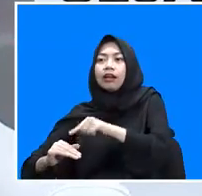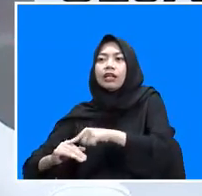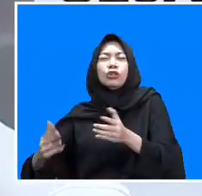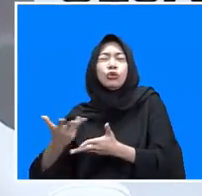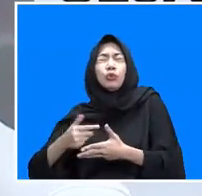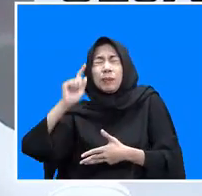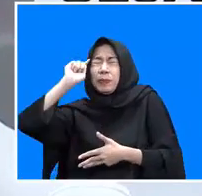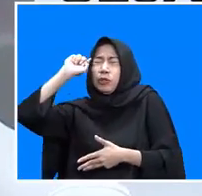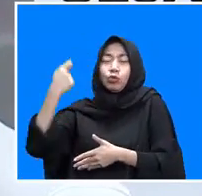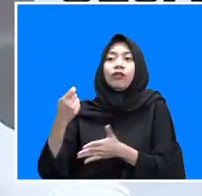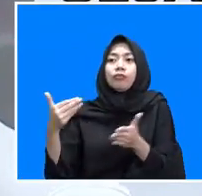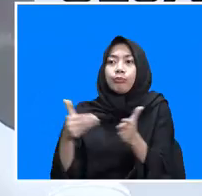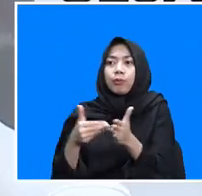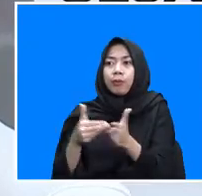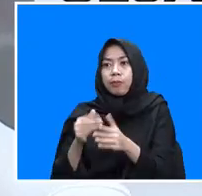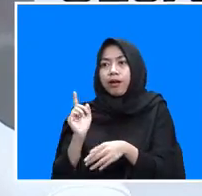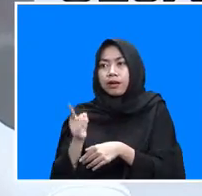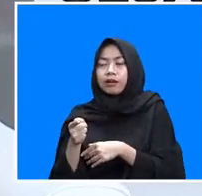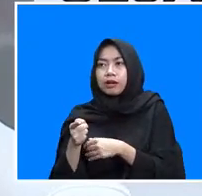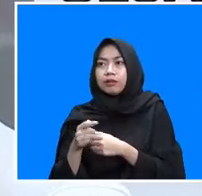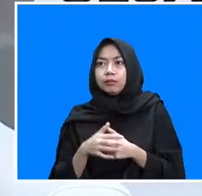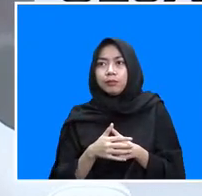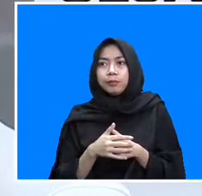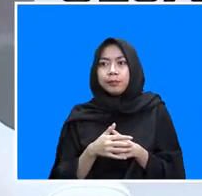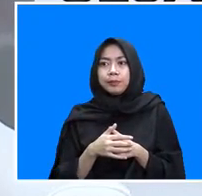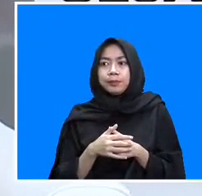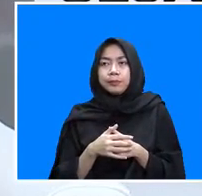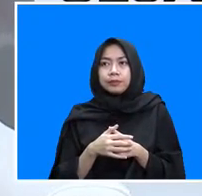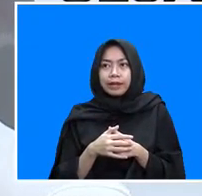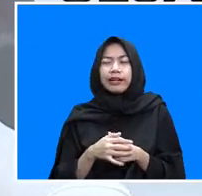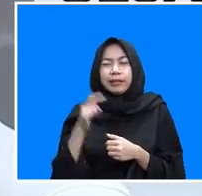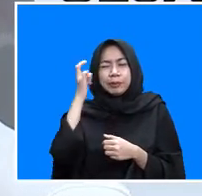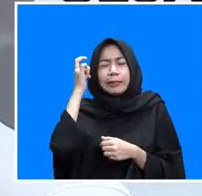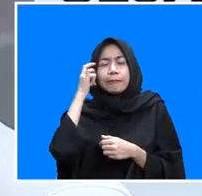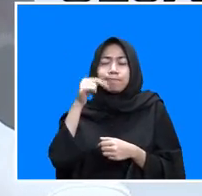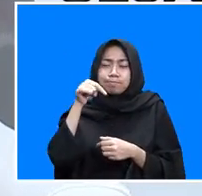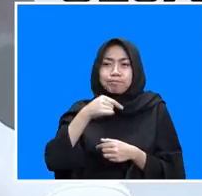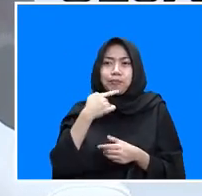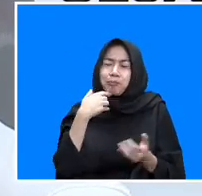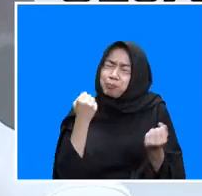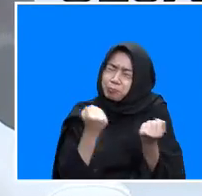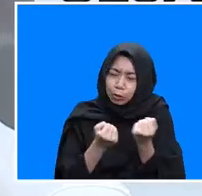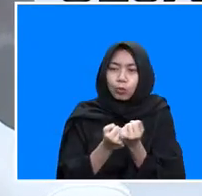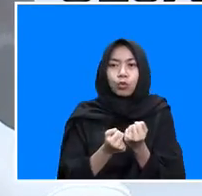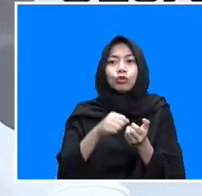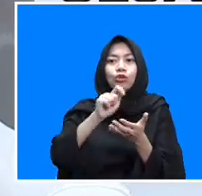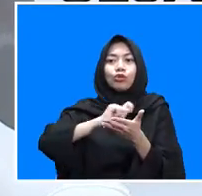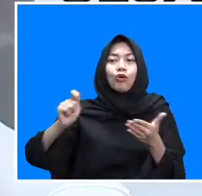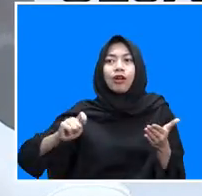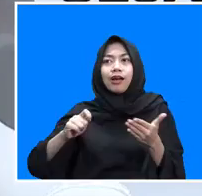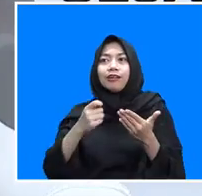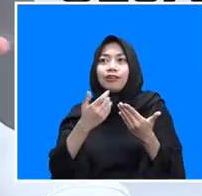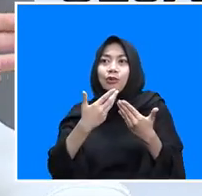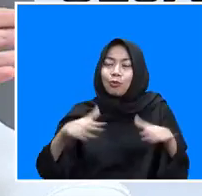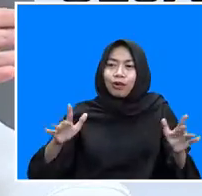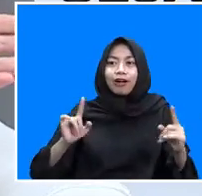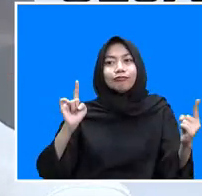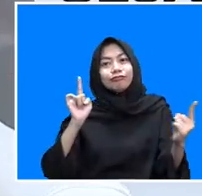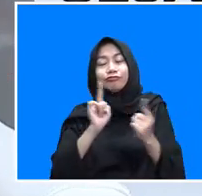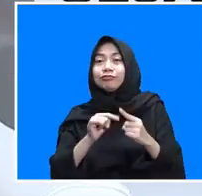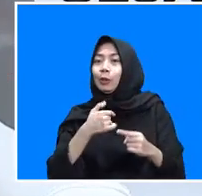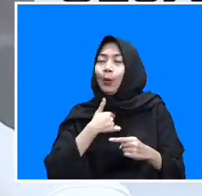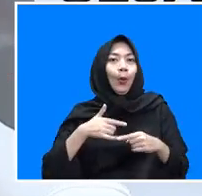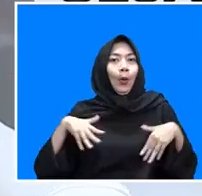more reason to you know, really prioritize face-to-face learning at this time. And I'm really excited to know that, you